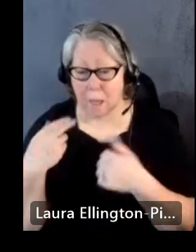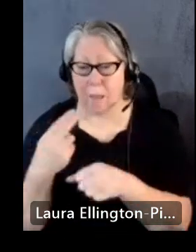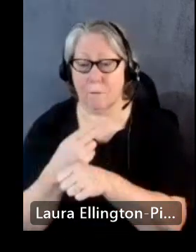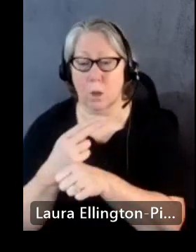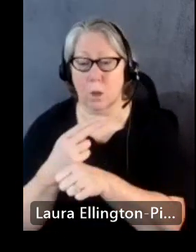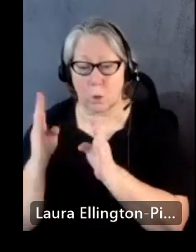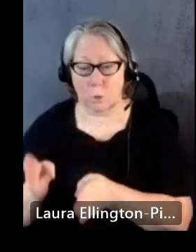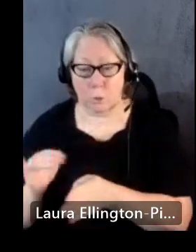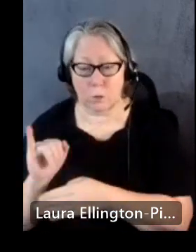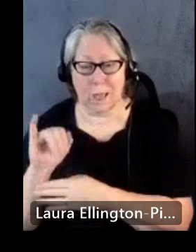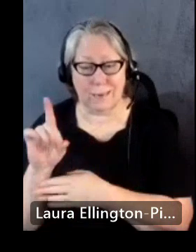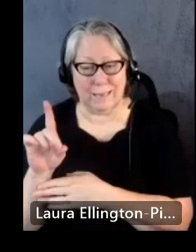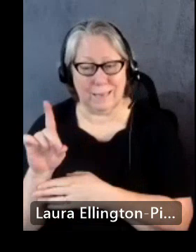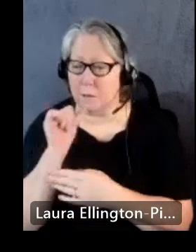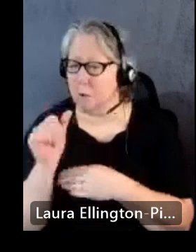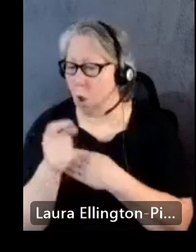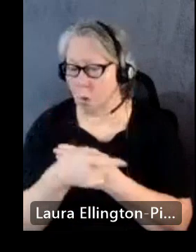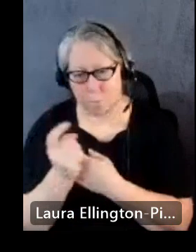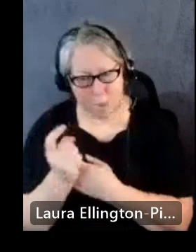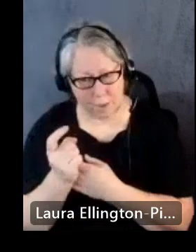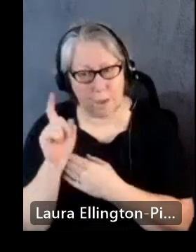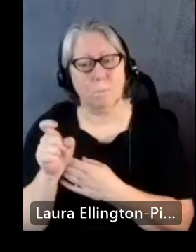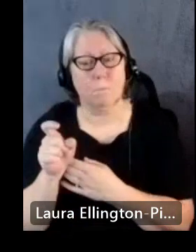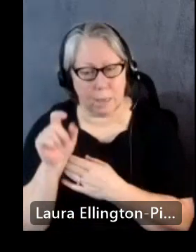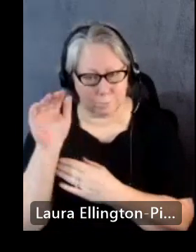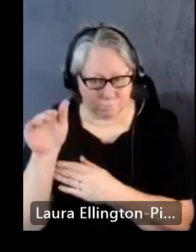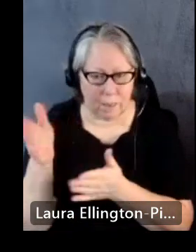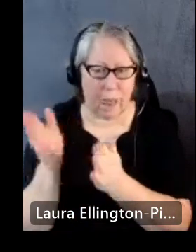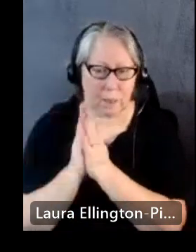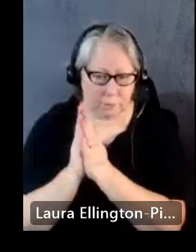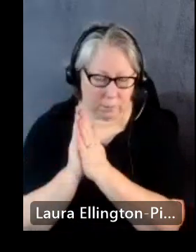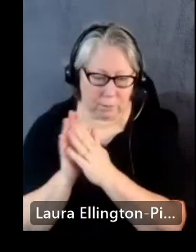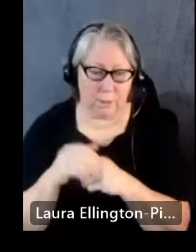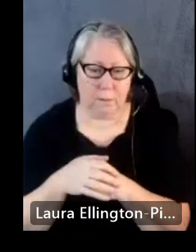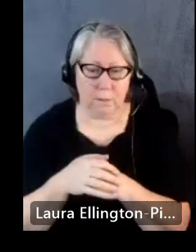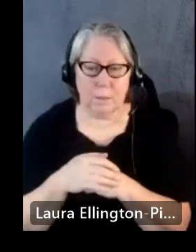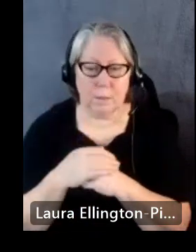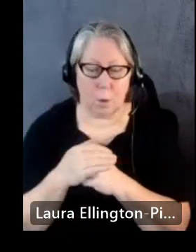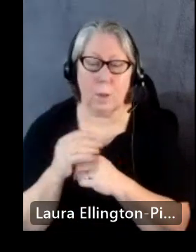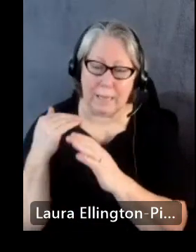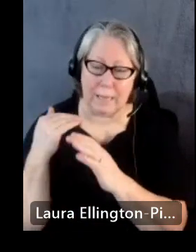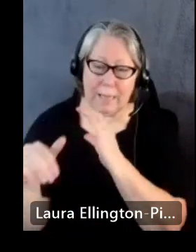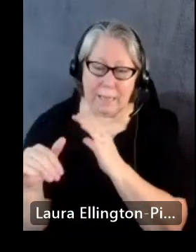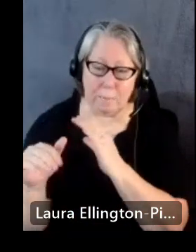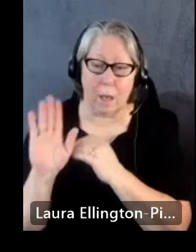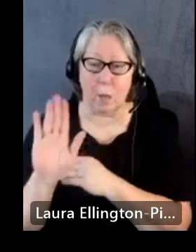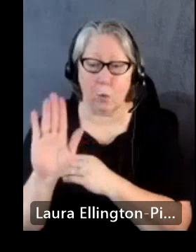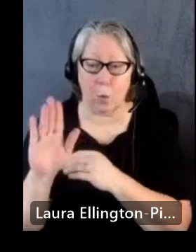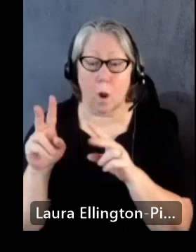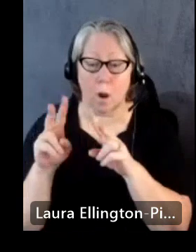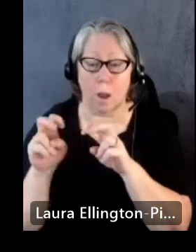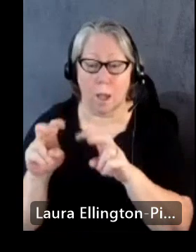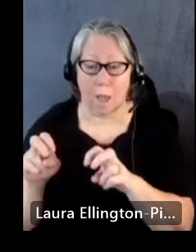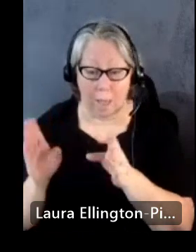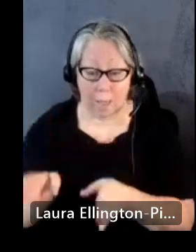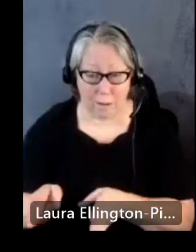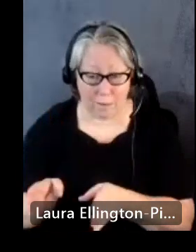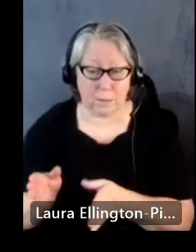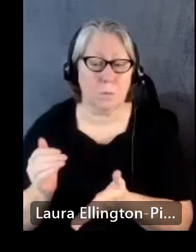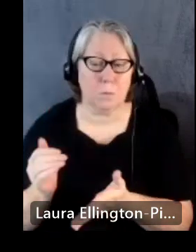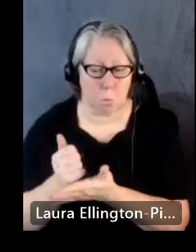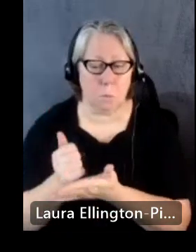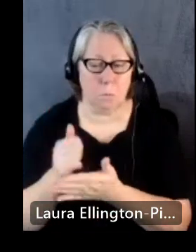one. And if you need a BFM ID, email your analyst and we'll help you get that set up. Now,